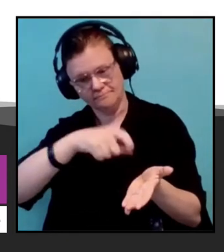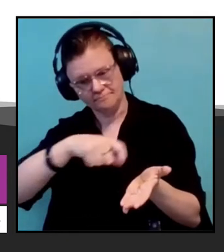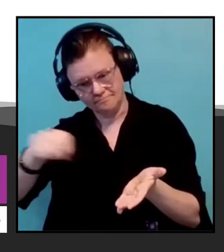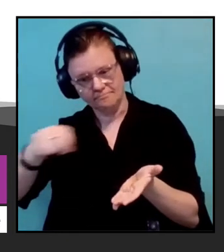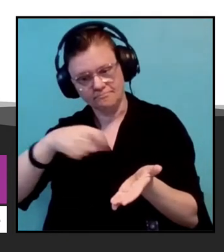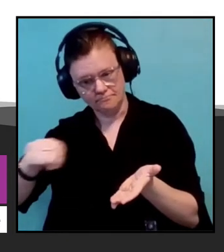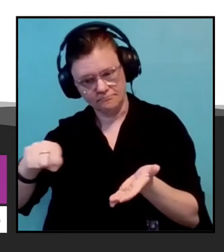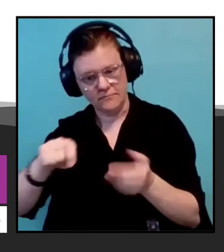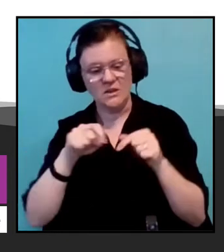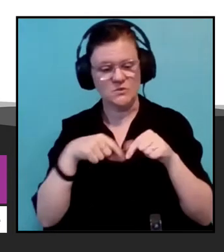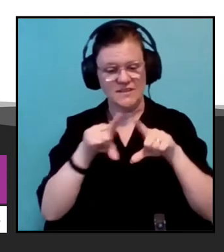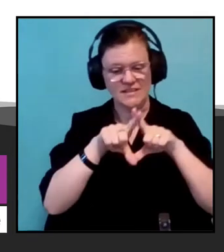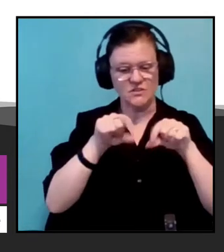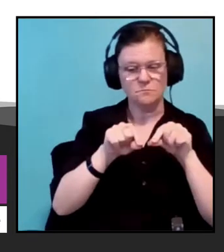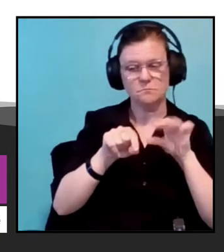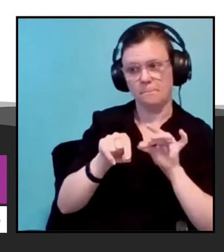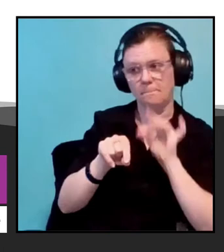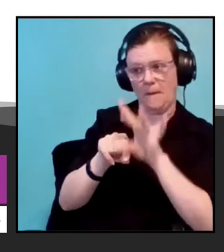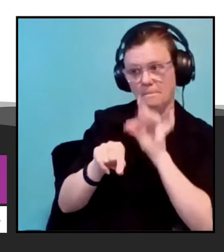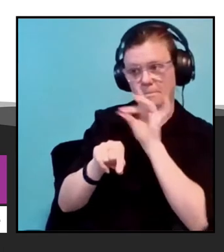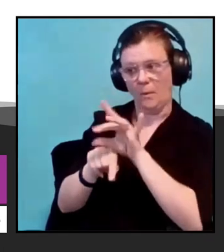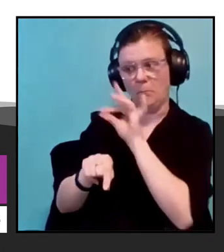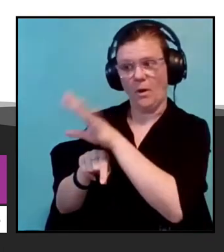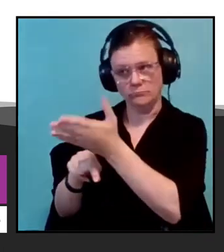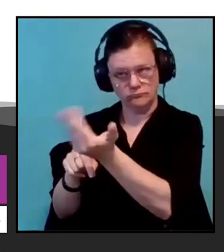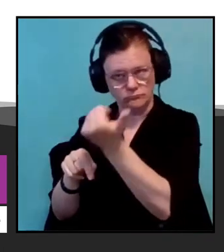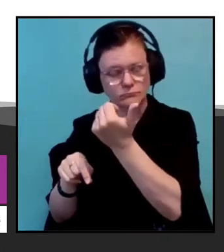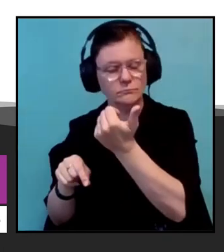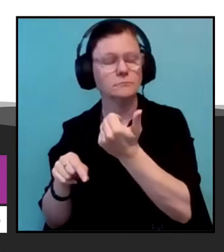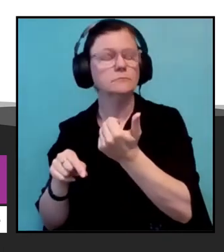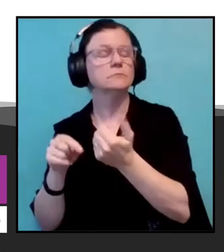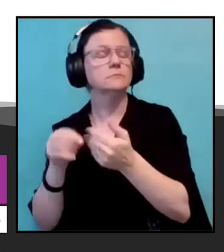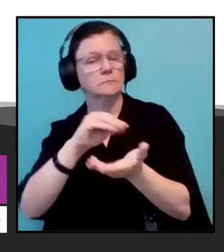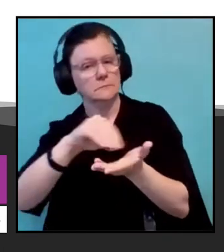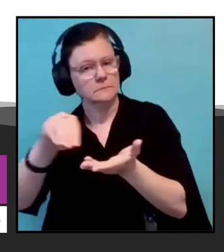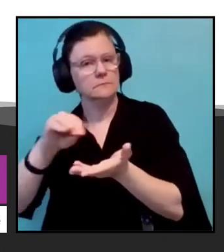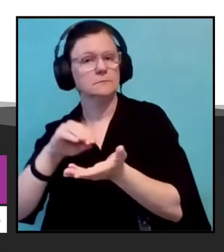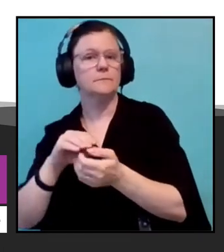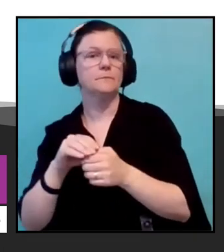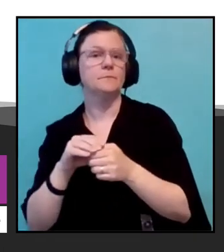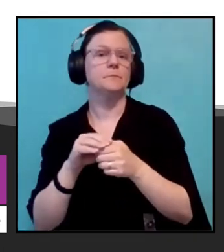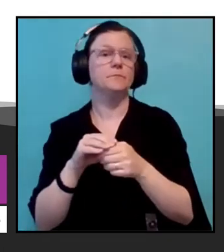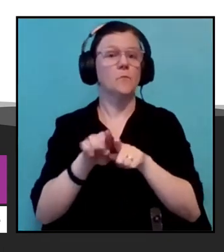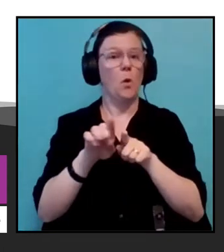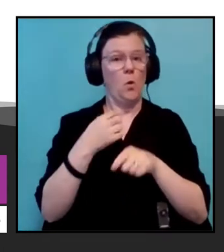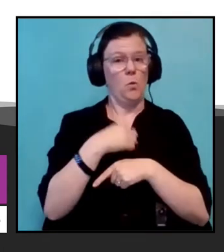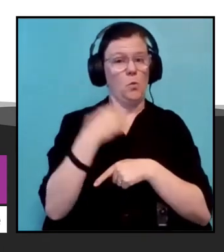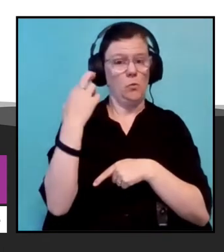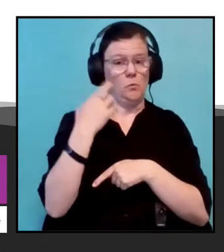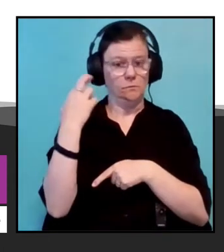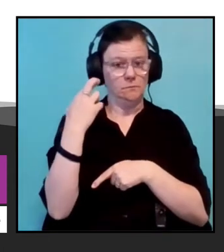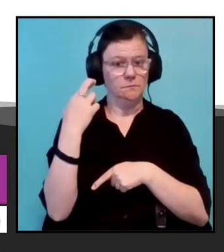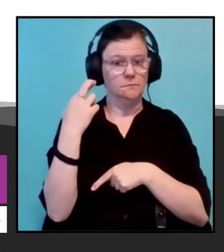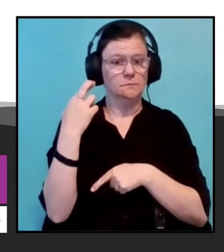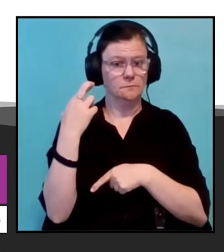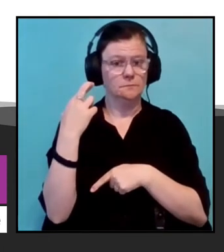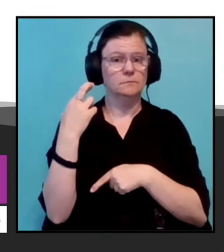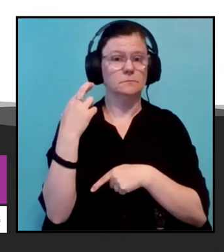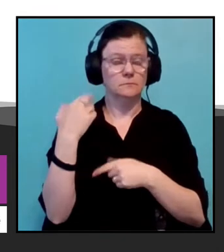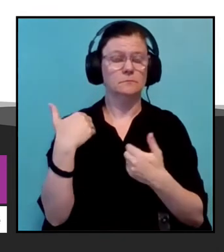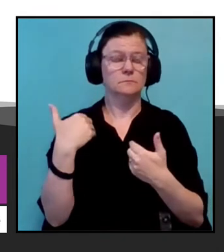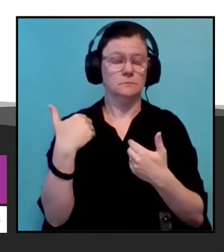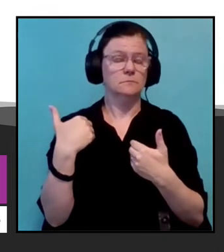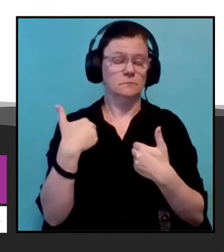and we realized also prior to meeting with Ebony that we had a lot of